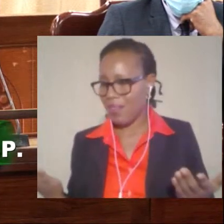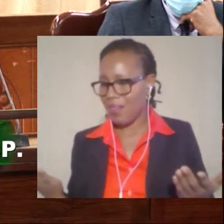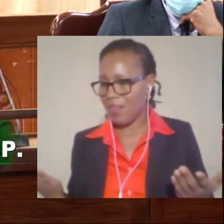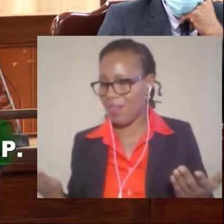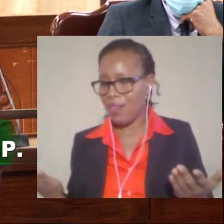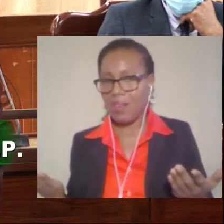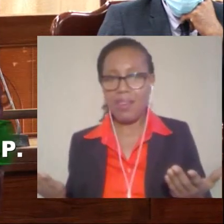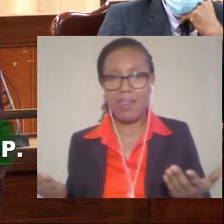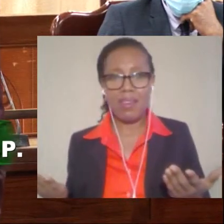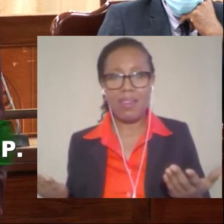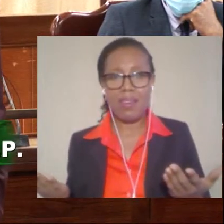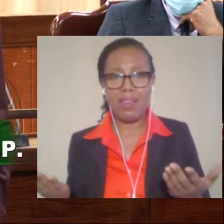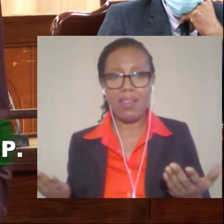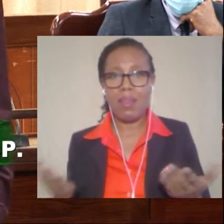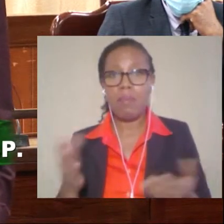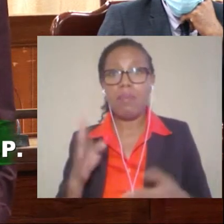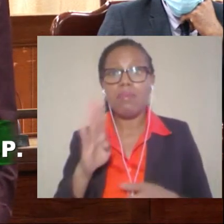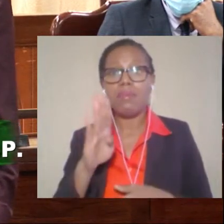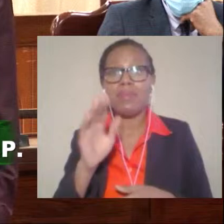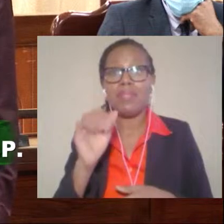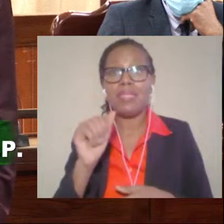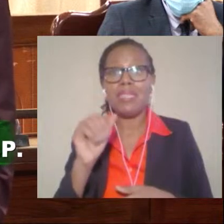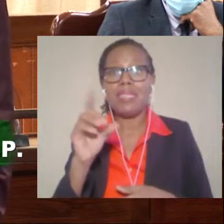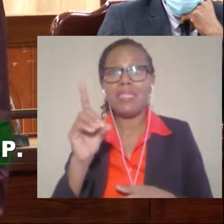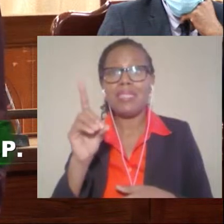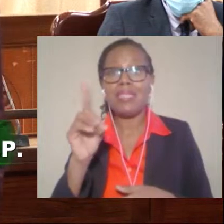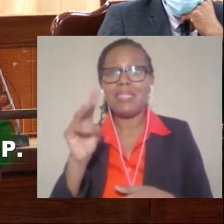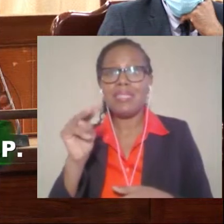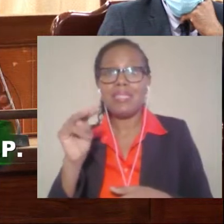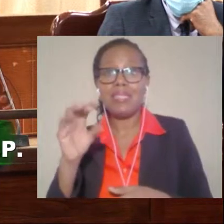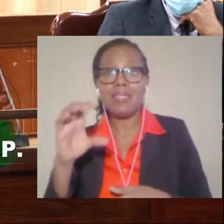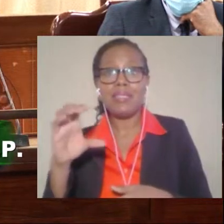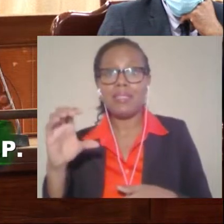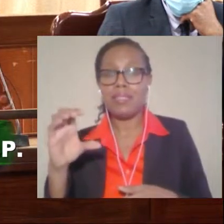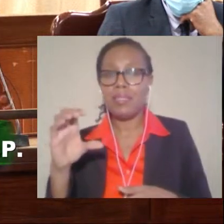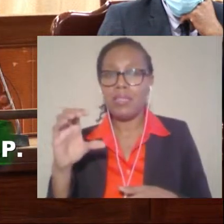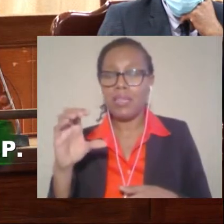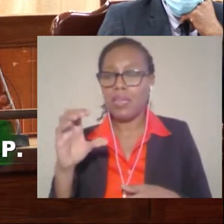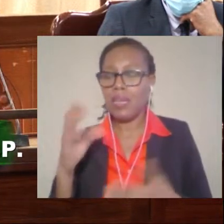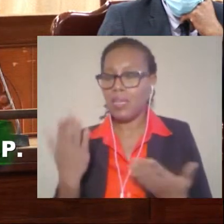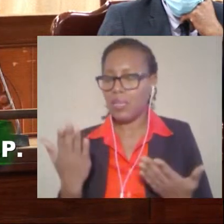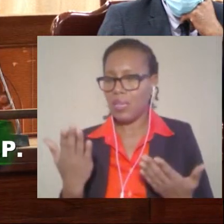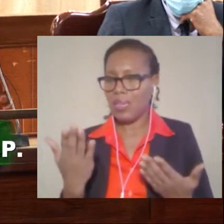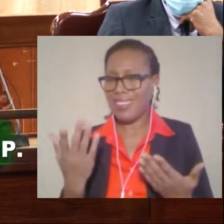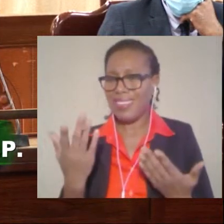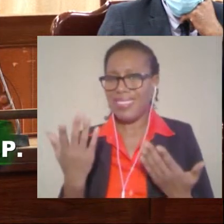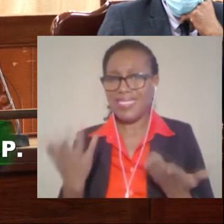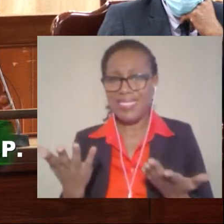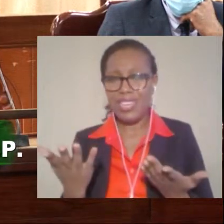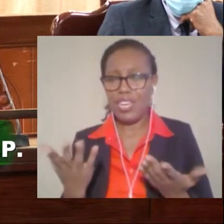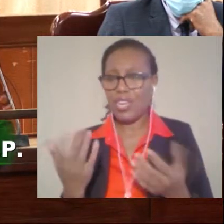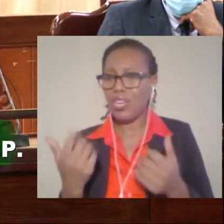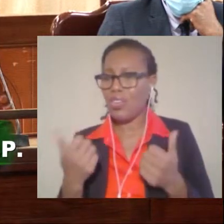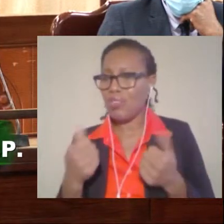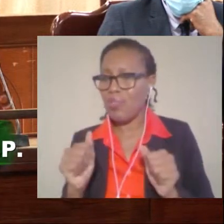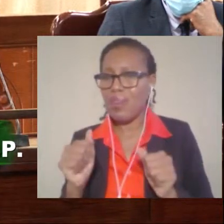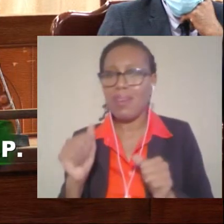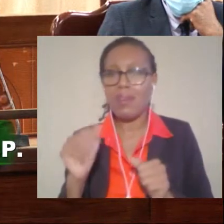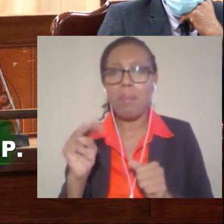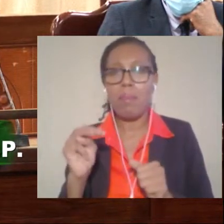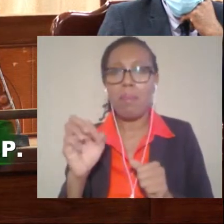entity, the BADMC, there's been a lack of traction in developing the marketing arm of